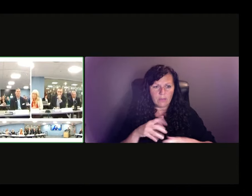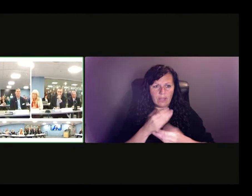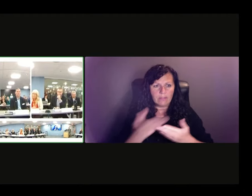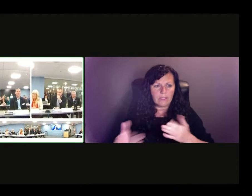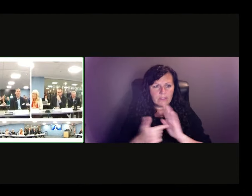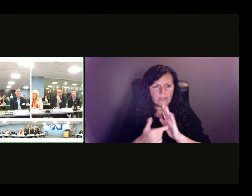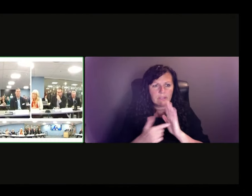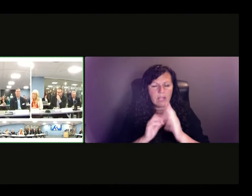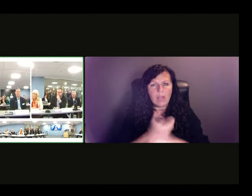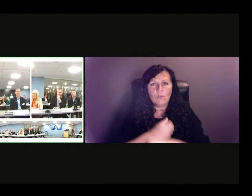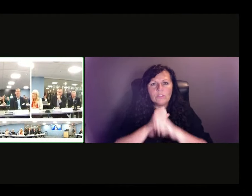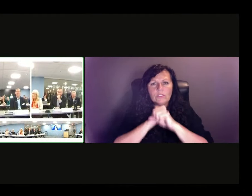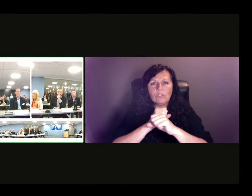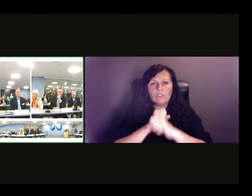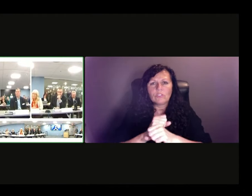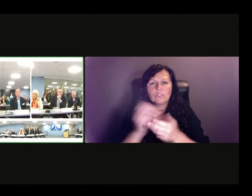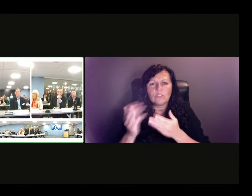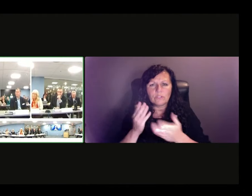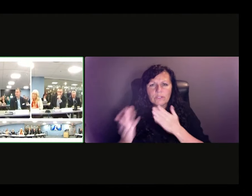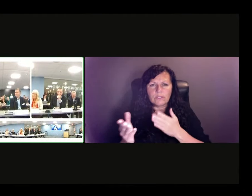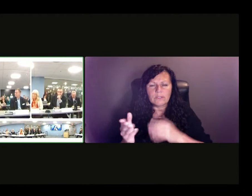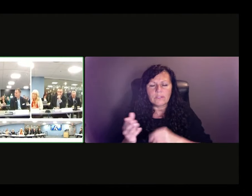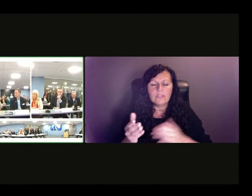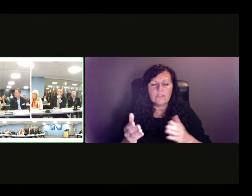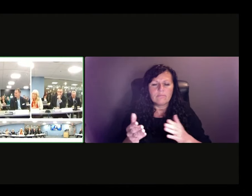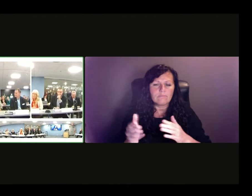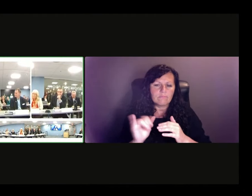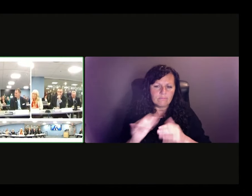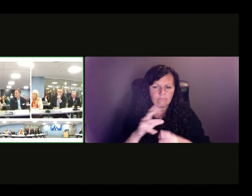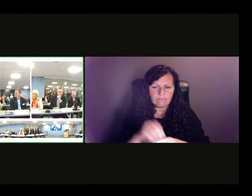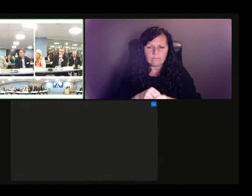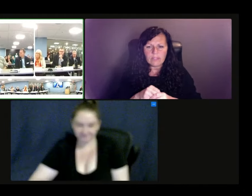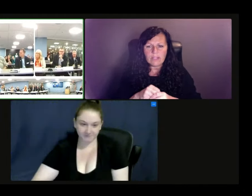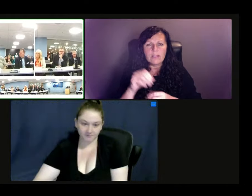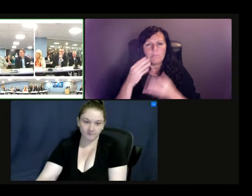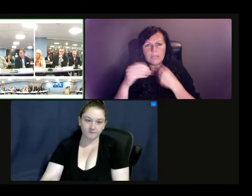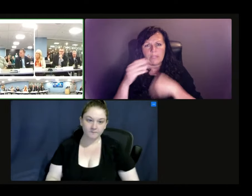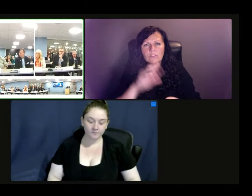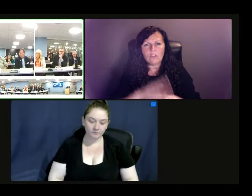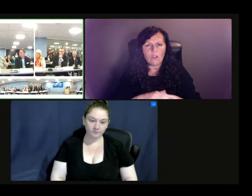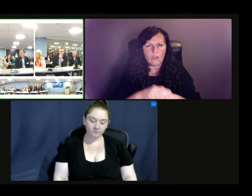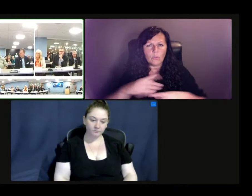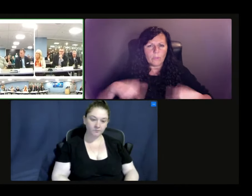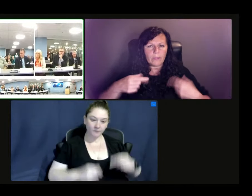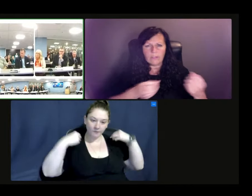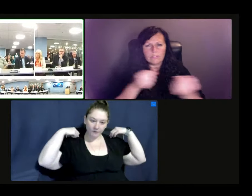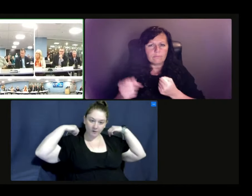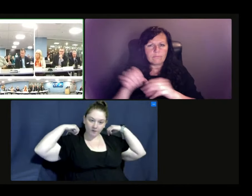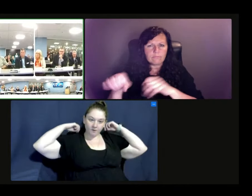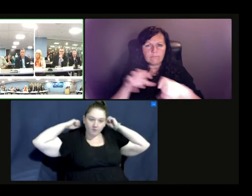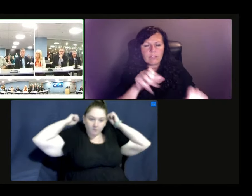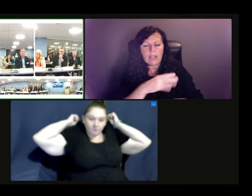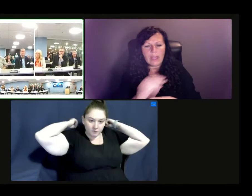sheltering services. I would put Meals on Wheels and Marion Polk Food Share,